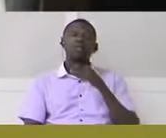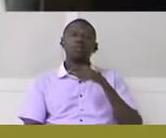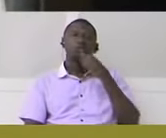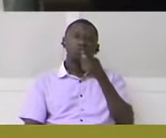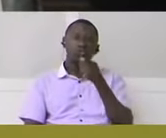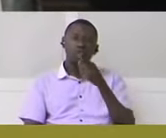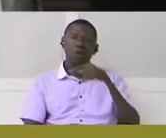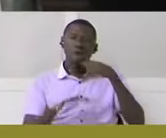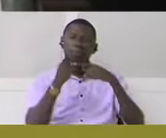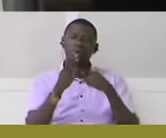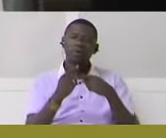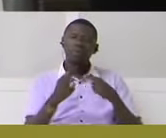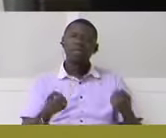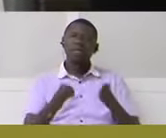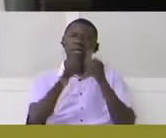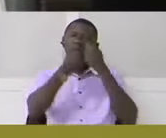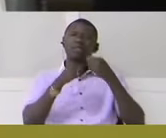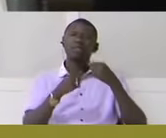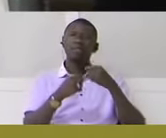involving